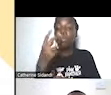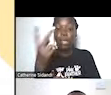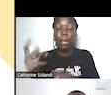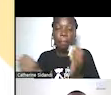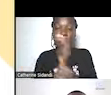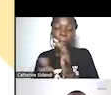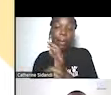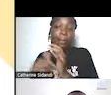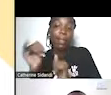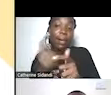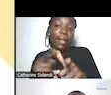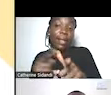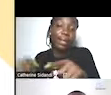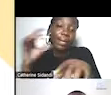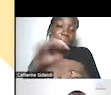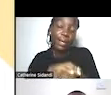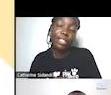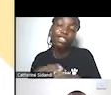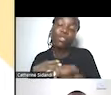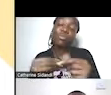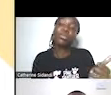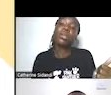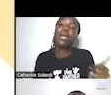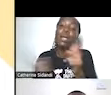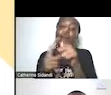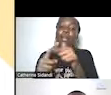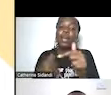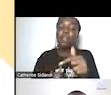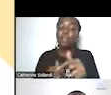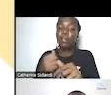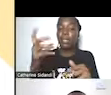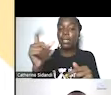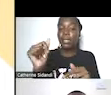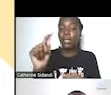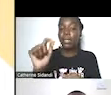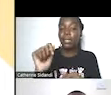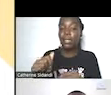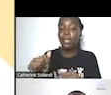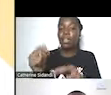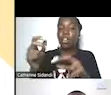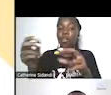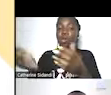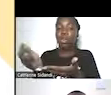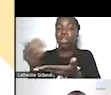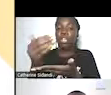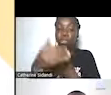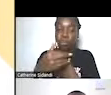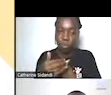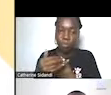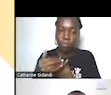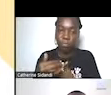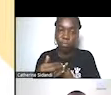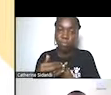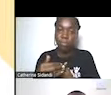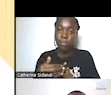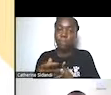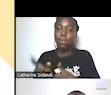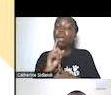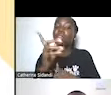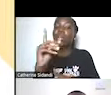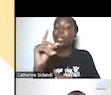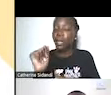thereof. And then data collection become now the next one. Because that data, just to understand that